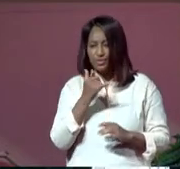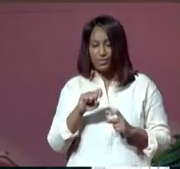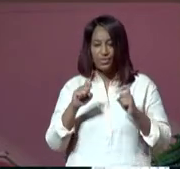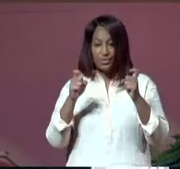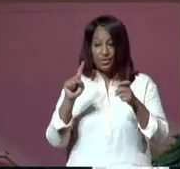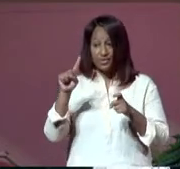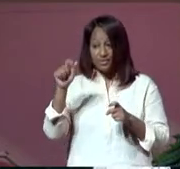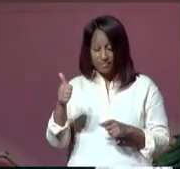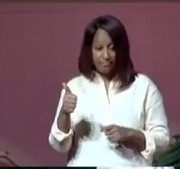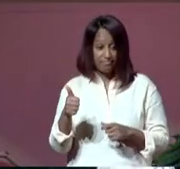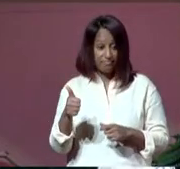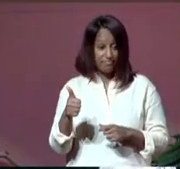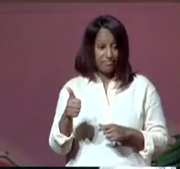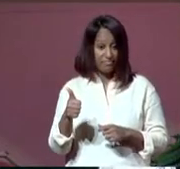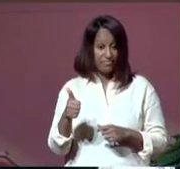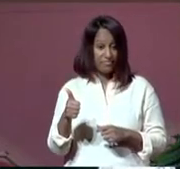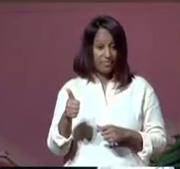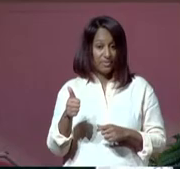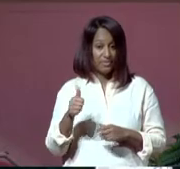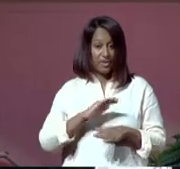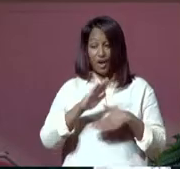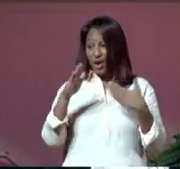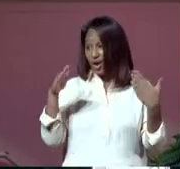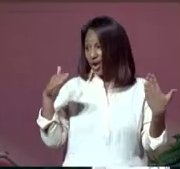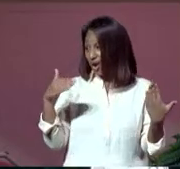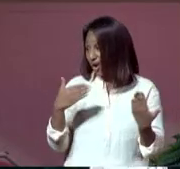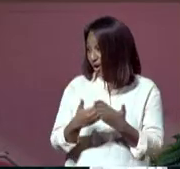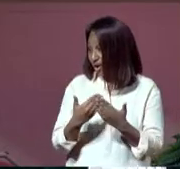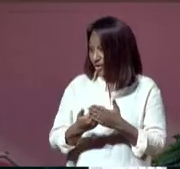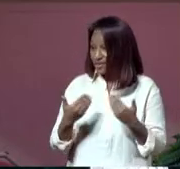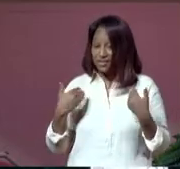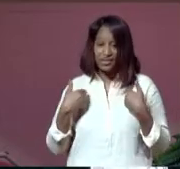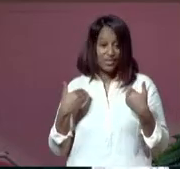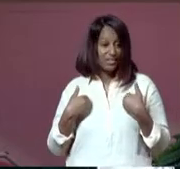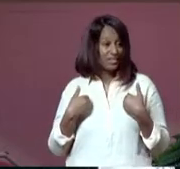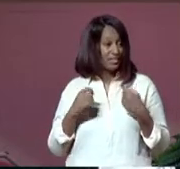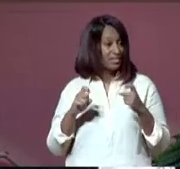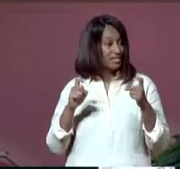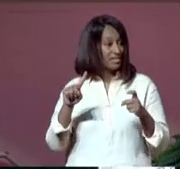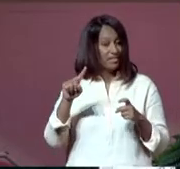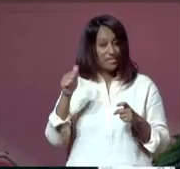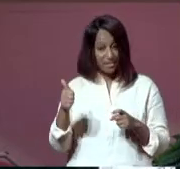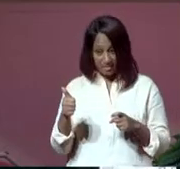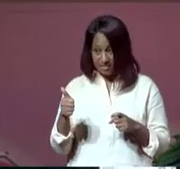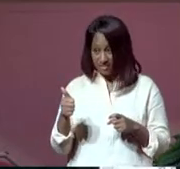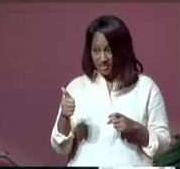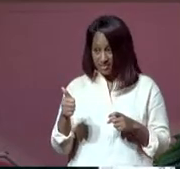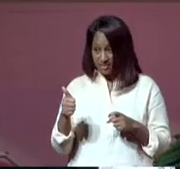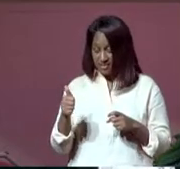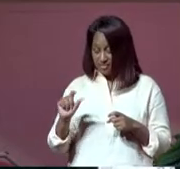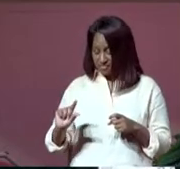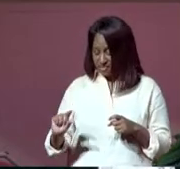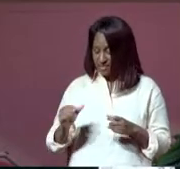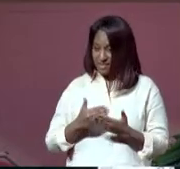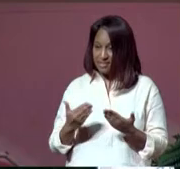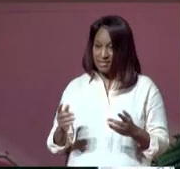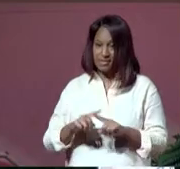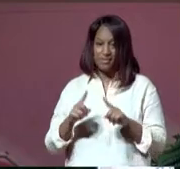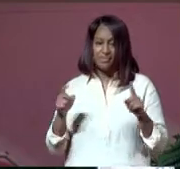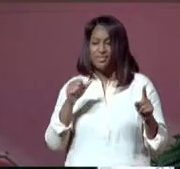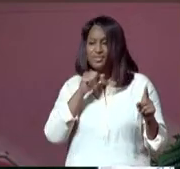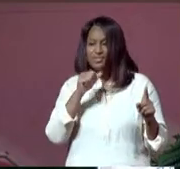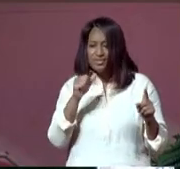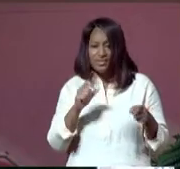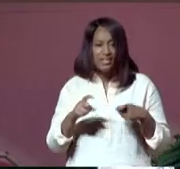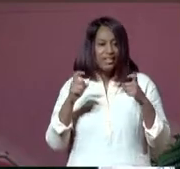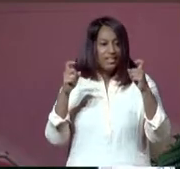tenth of your spices, mint, dill, and cumin." He says, "You give a tenth of the smallest of stuff, but you've neglected